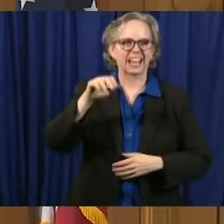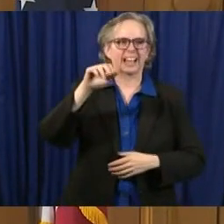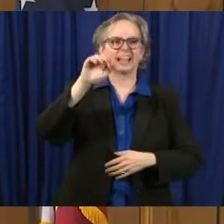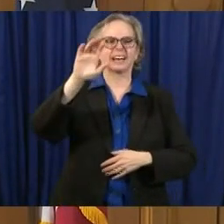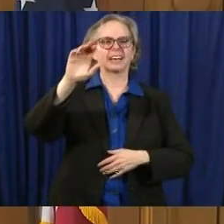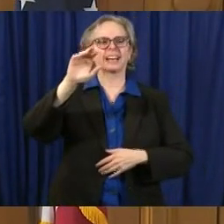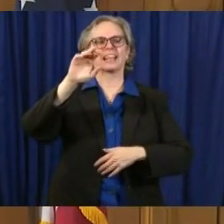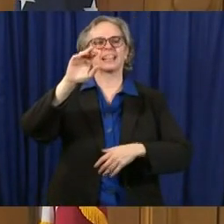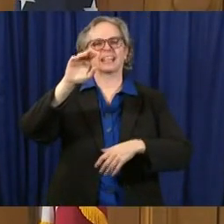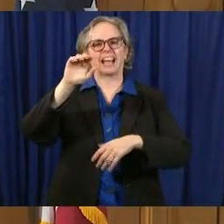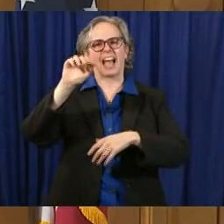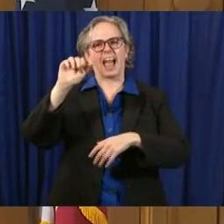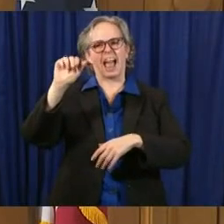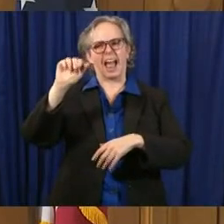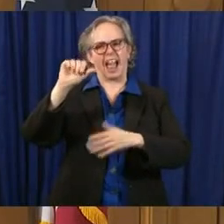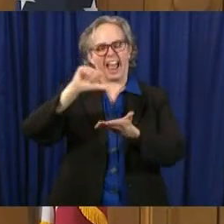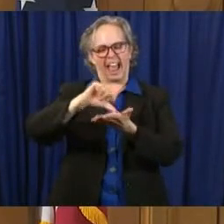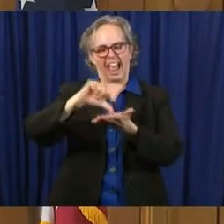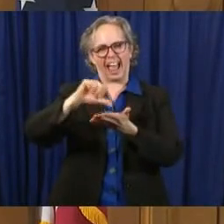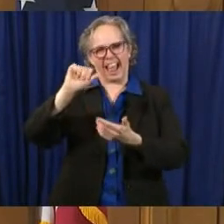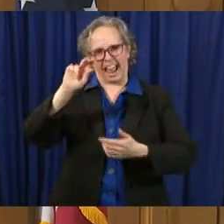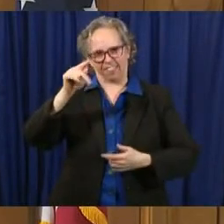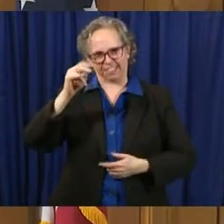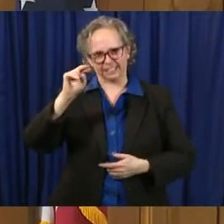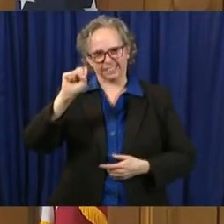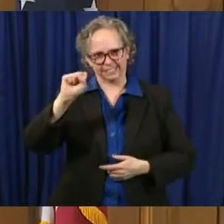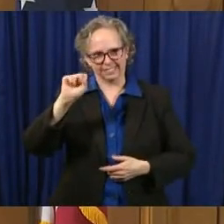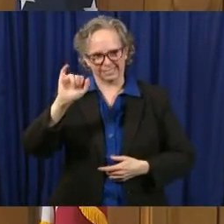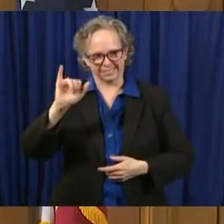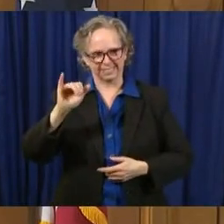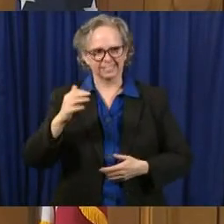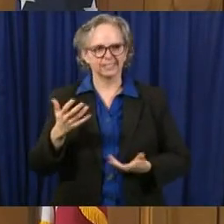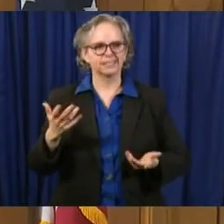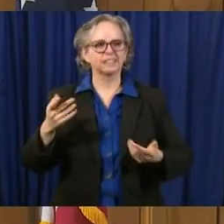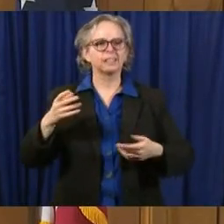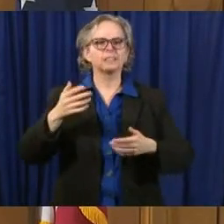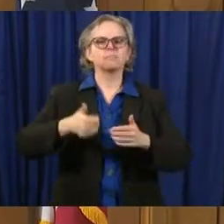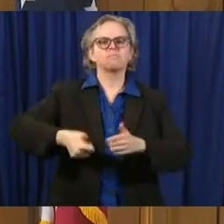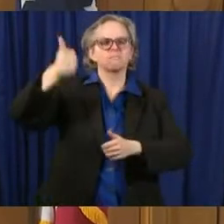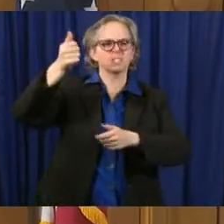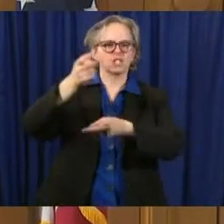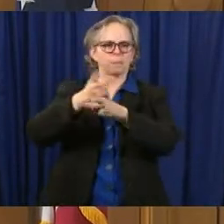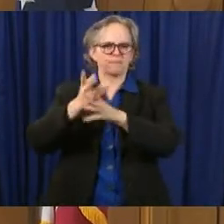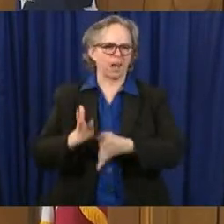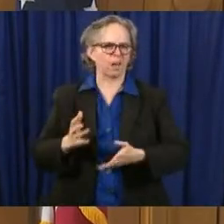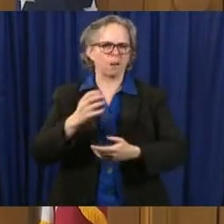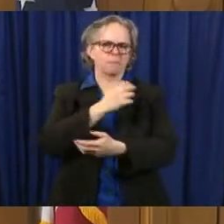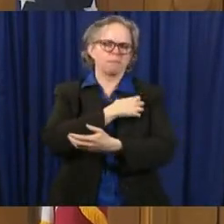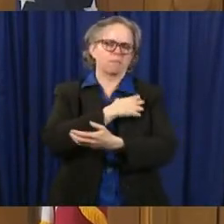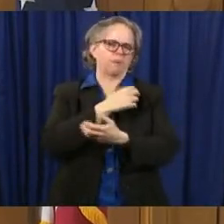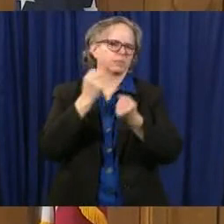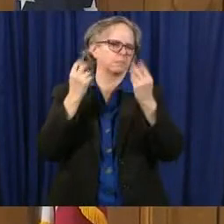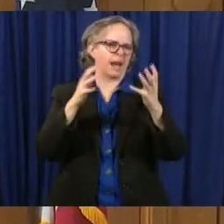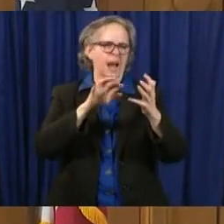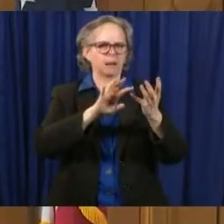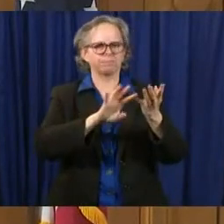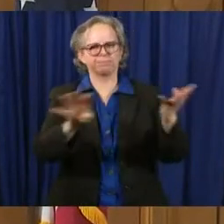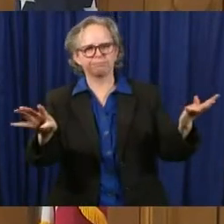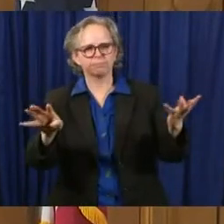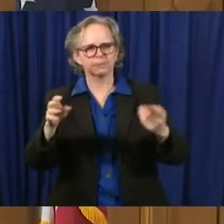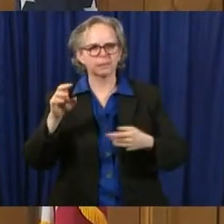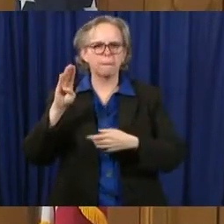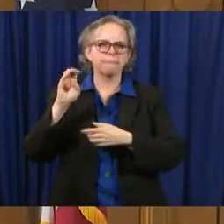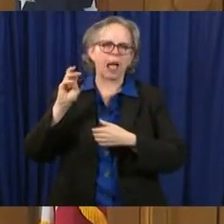He supervises officers in the following counties: Belmont, Monroe, Coshocton, Guernsey, Muskingum, and